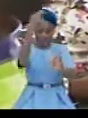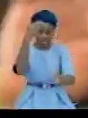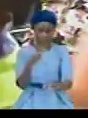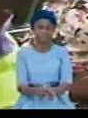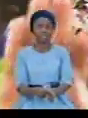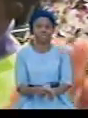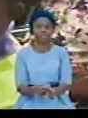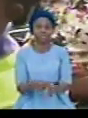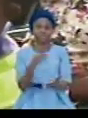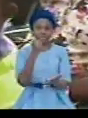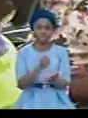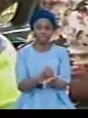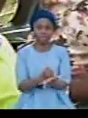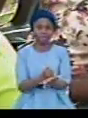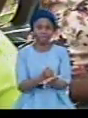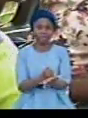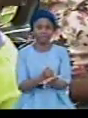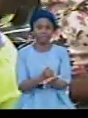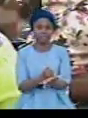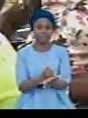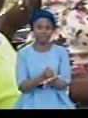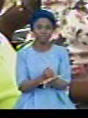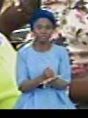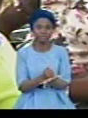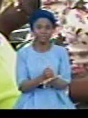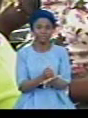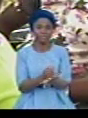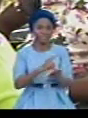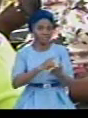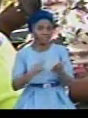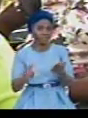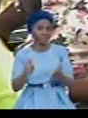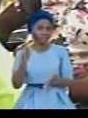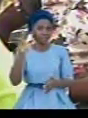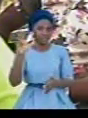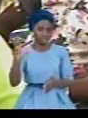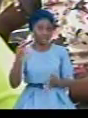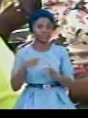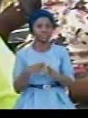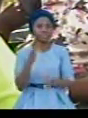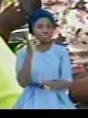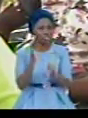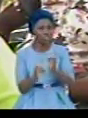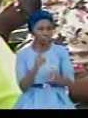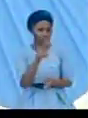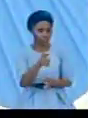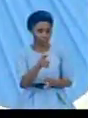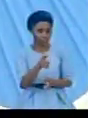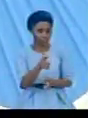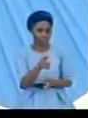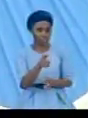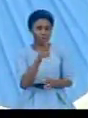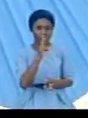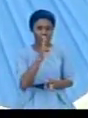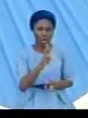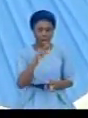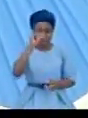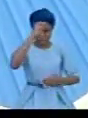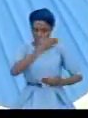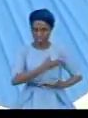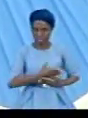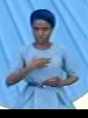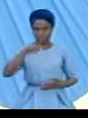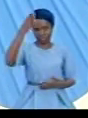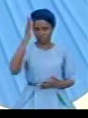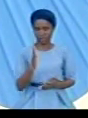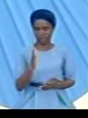Amen. Look at this, verse 3. If thou be the Son of God, command that these